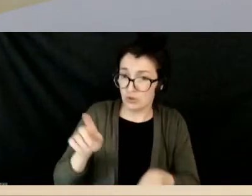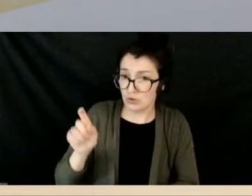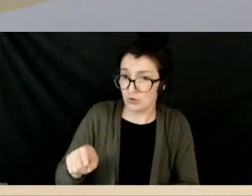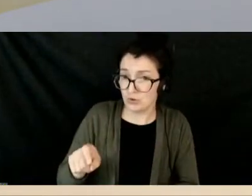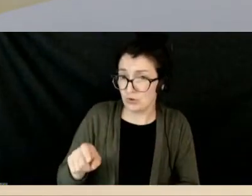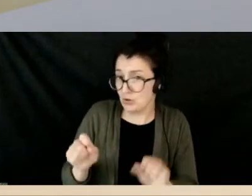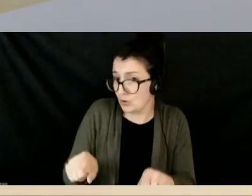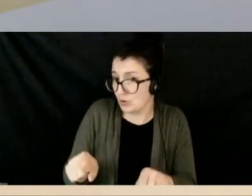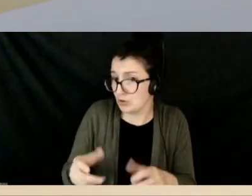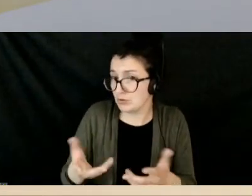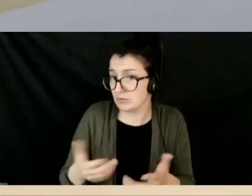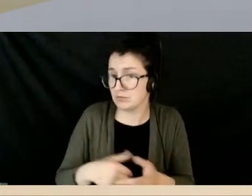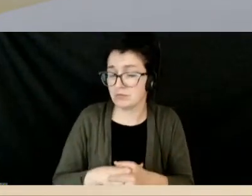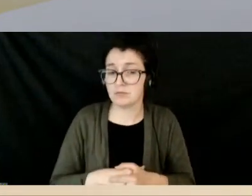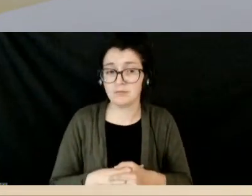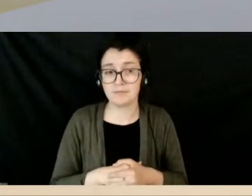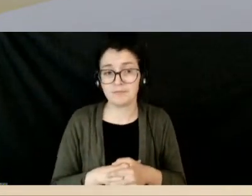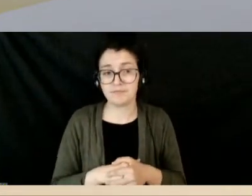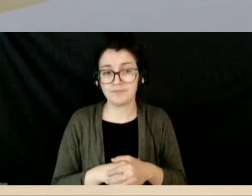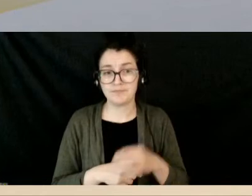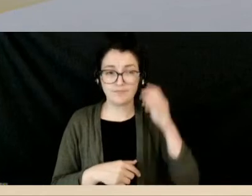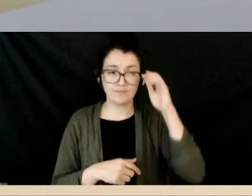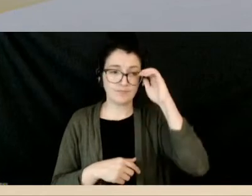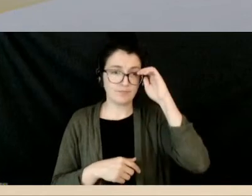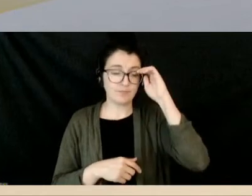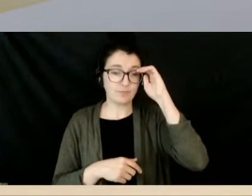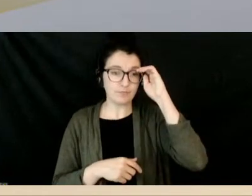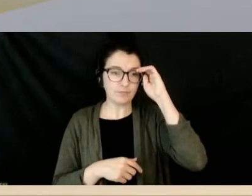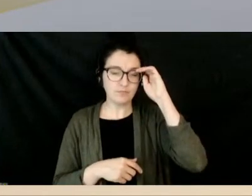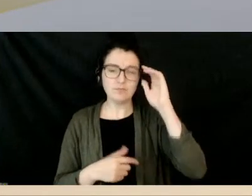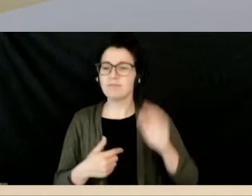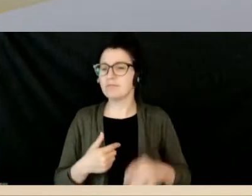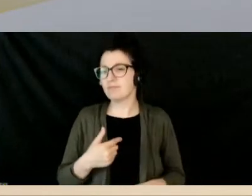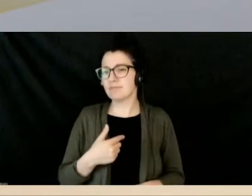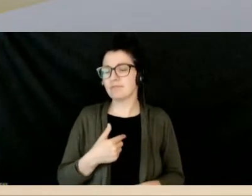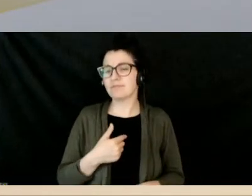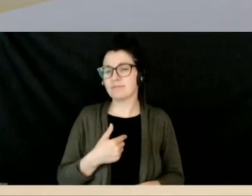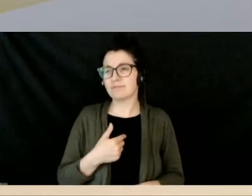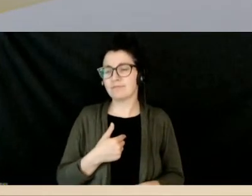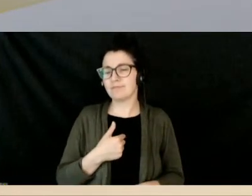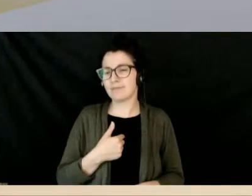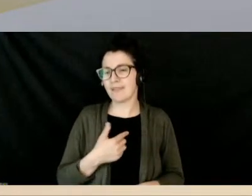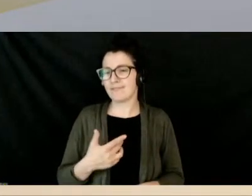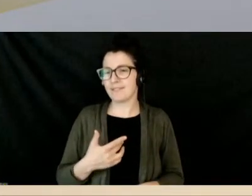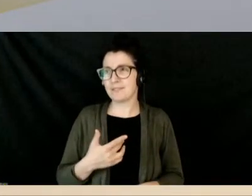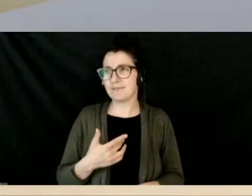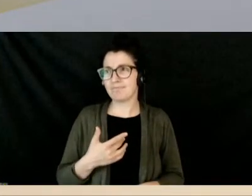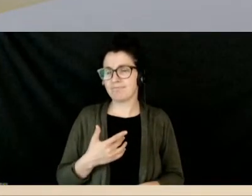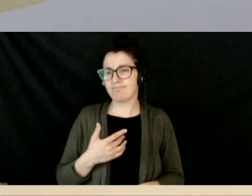Hi. I mean, I'm hopeful that we don't have to